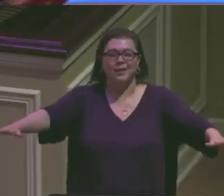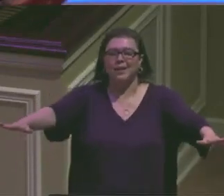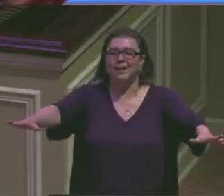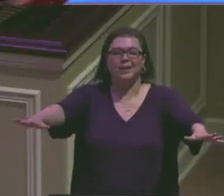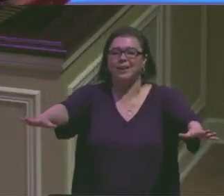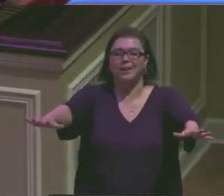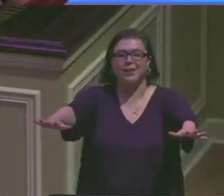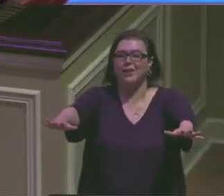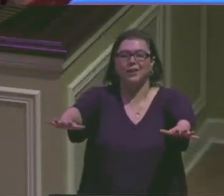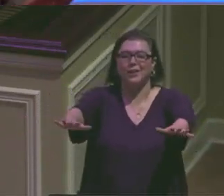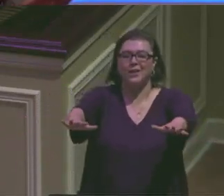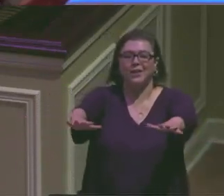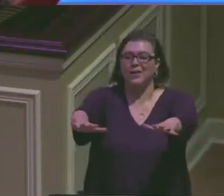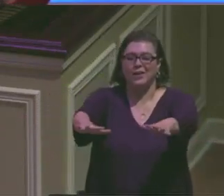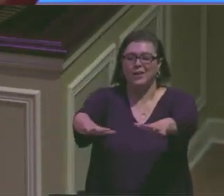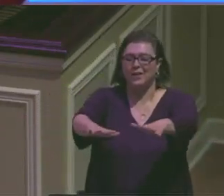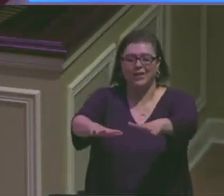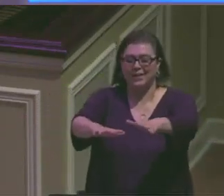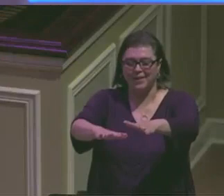the